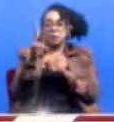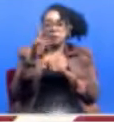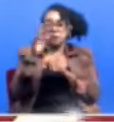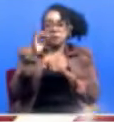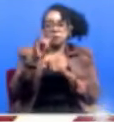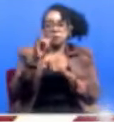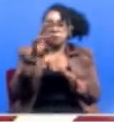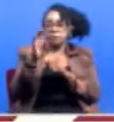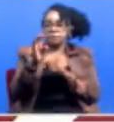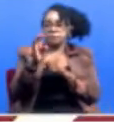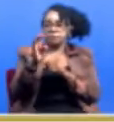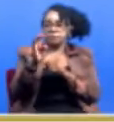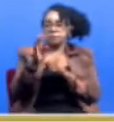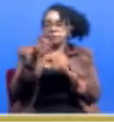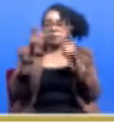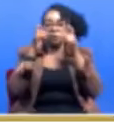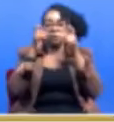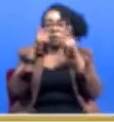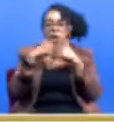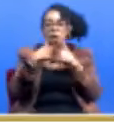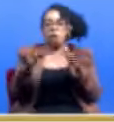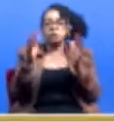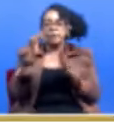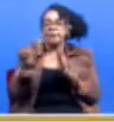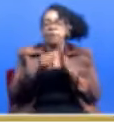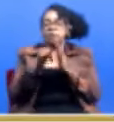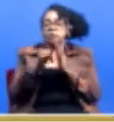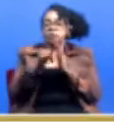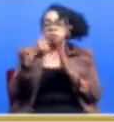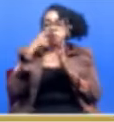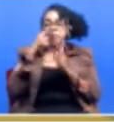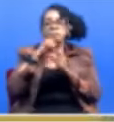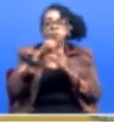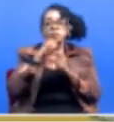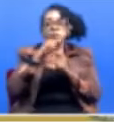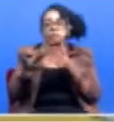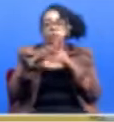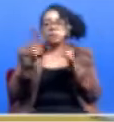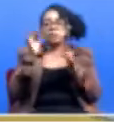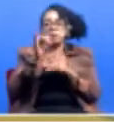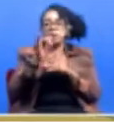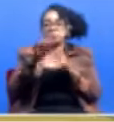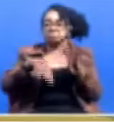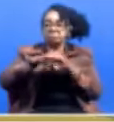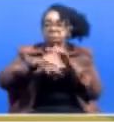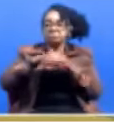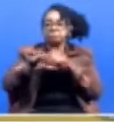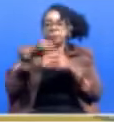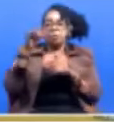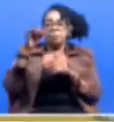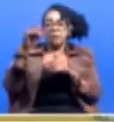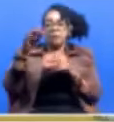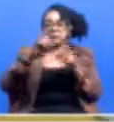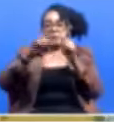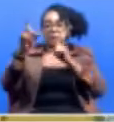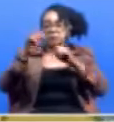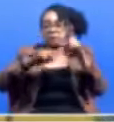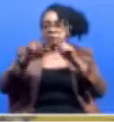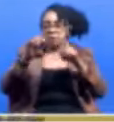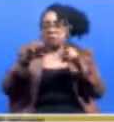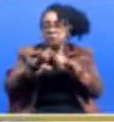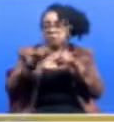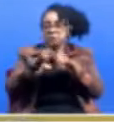Education. Tusker, who lost the final by a goal to Homeboys, will kick off their campaign away to Bumbani Stars FC from Kwale, as Premier